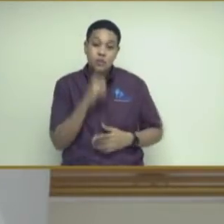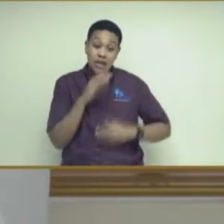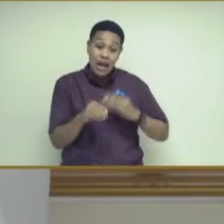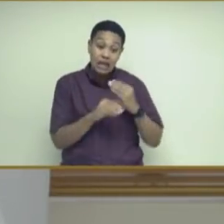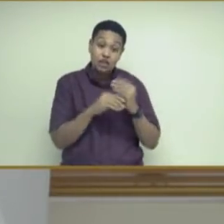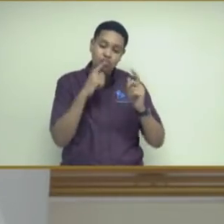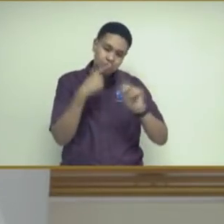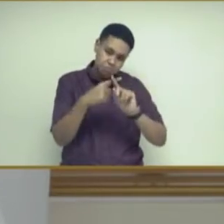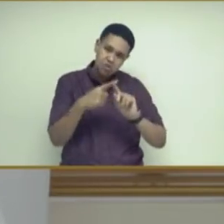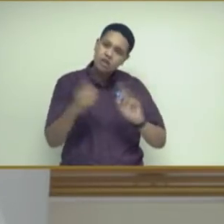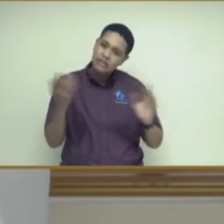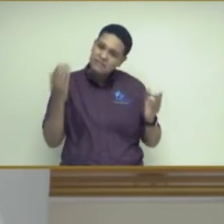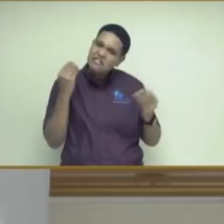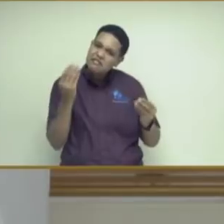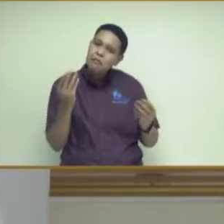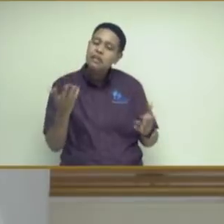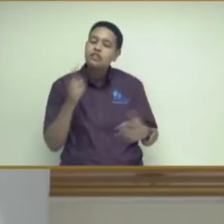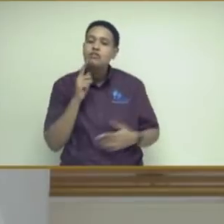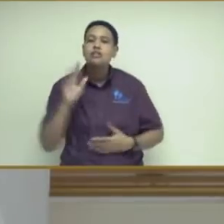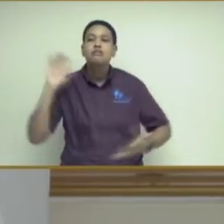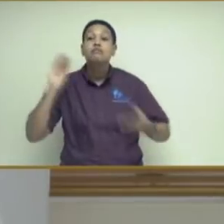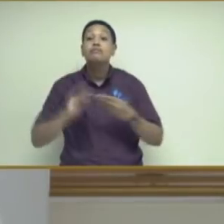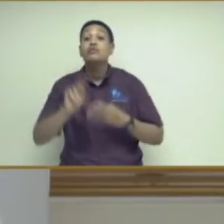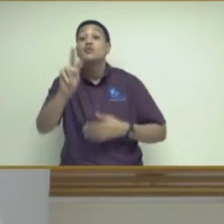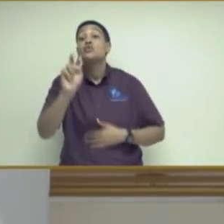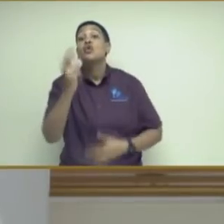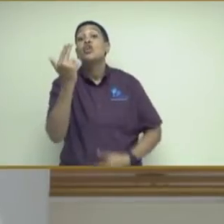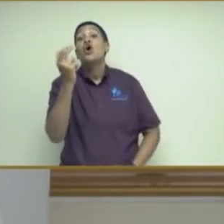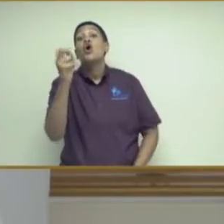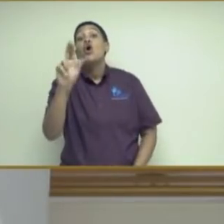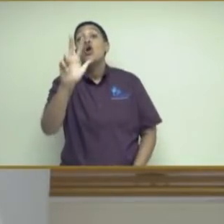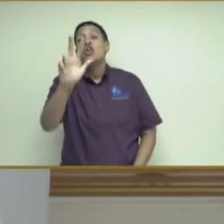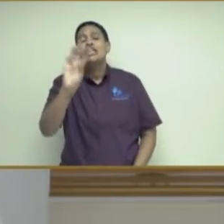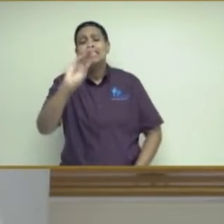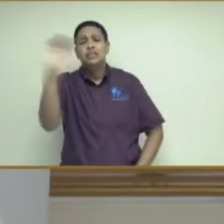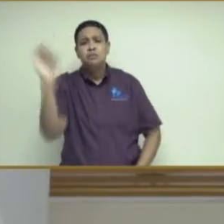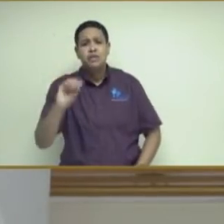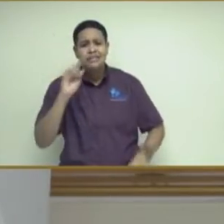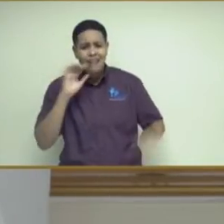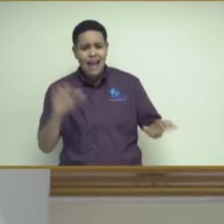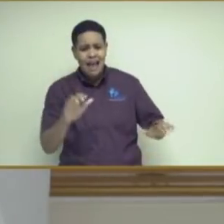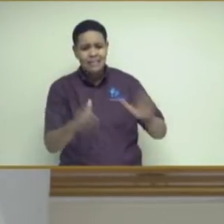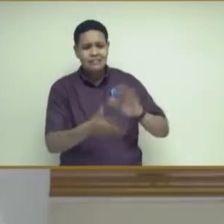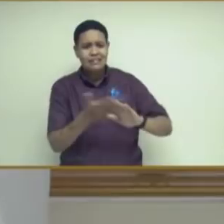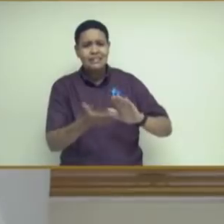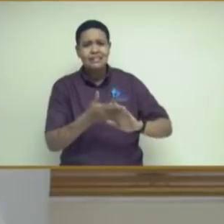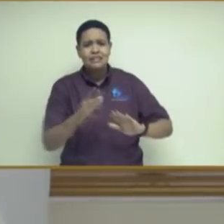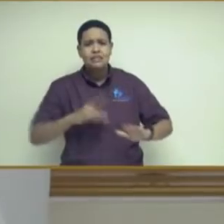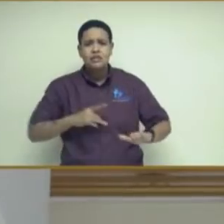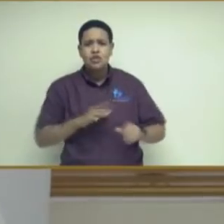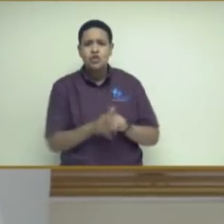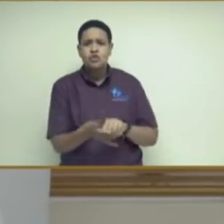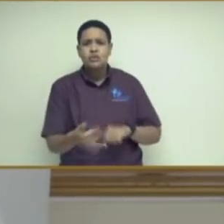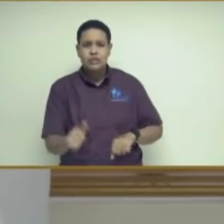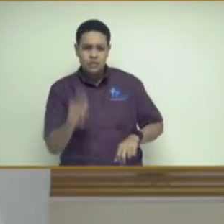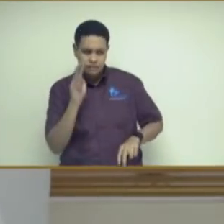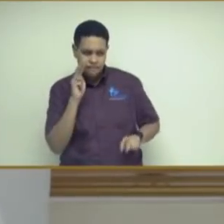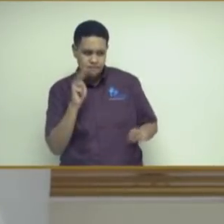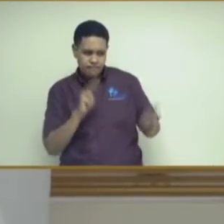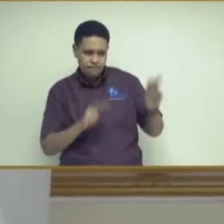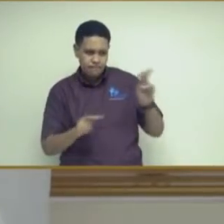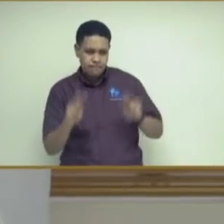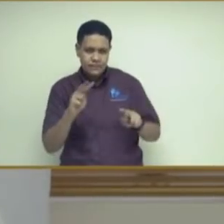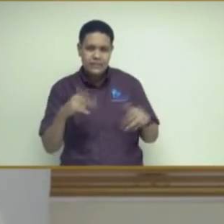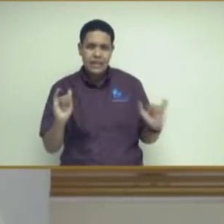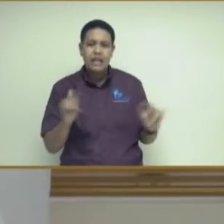positive. There are 213 or 36% of active cases currently under observation.